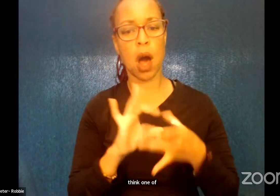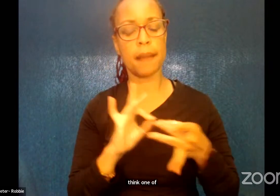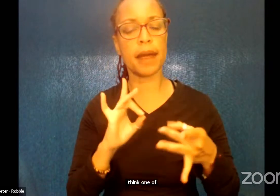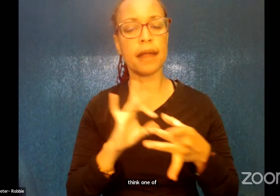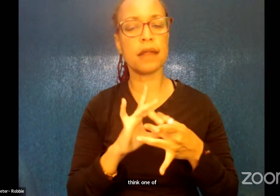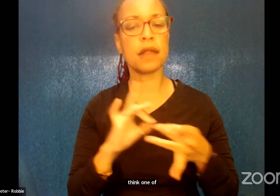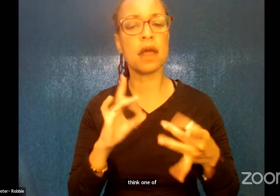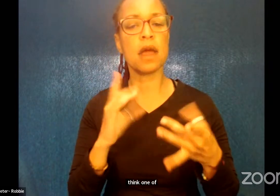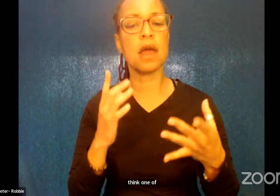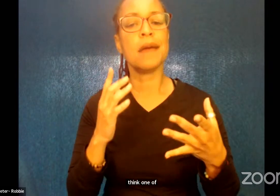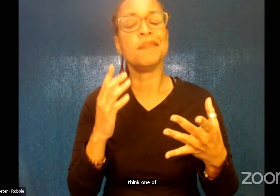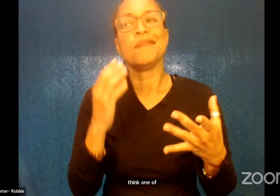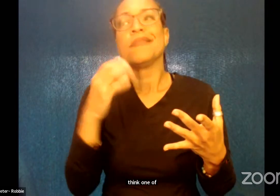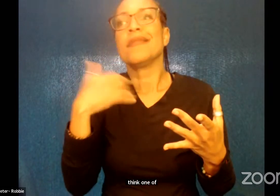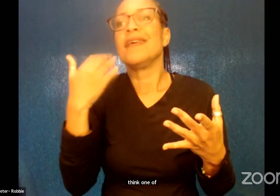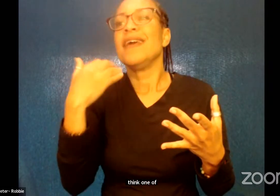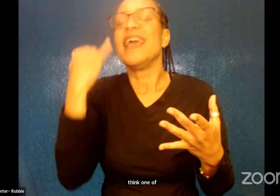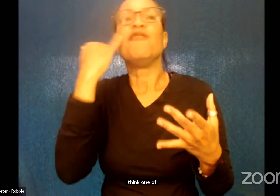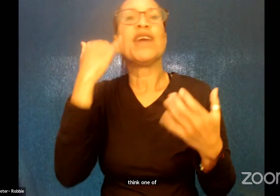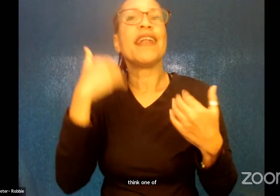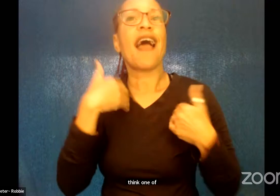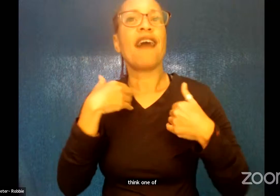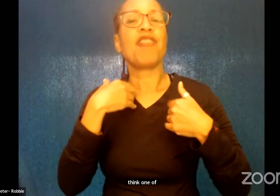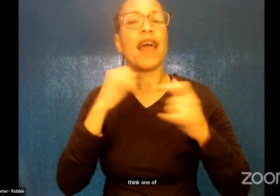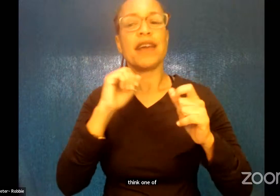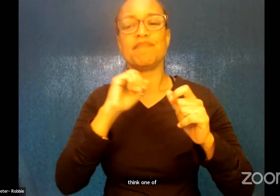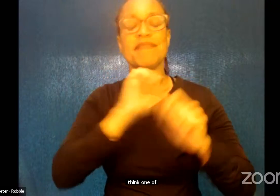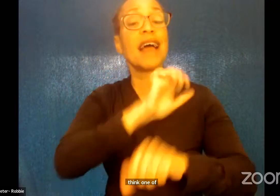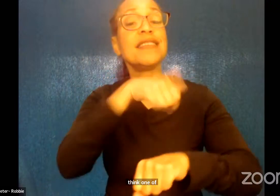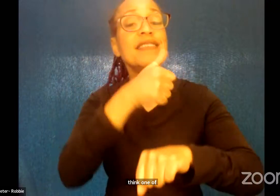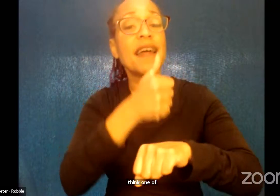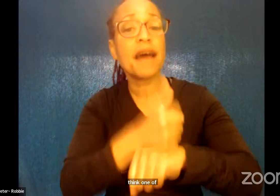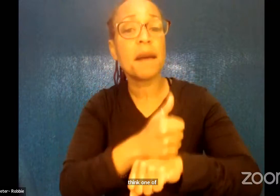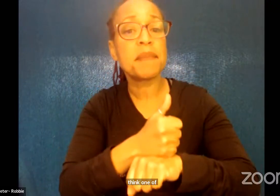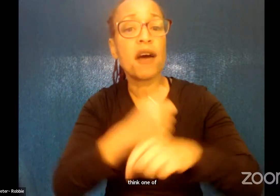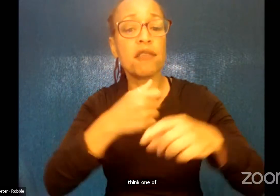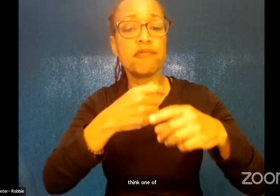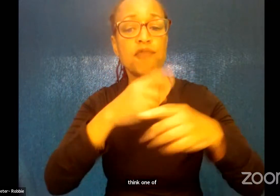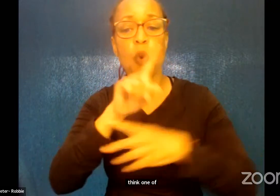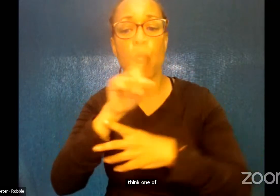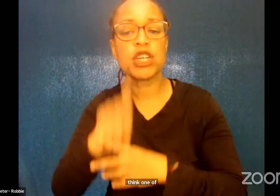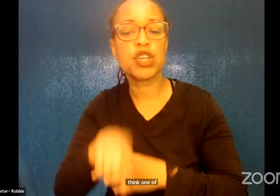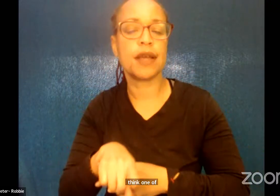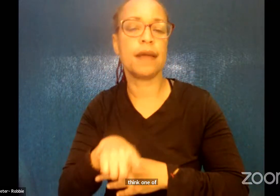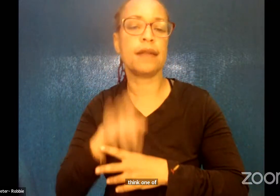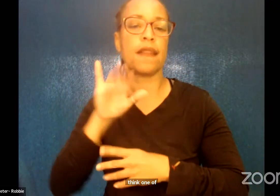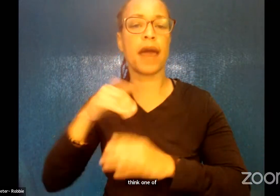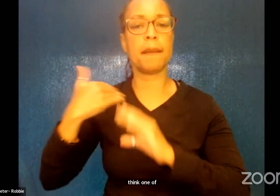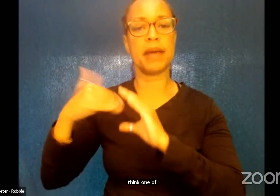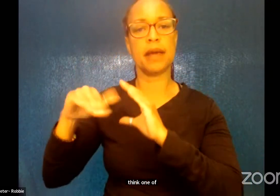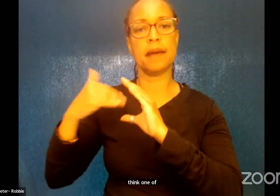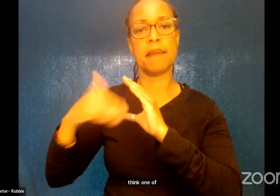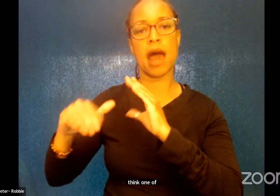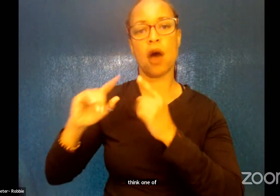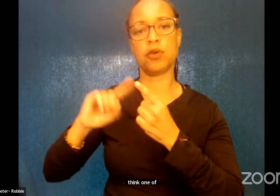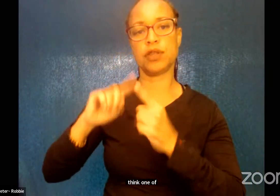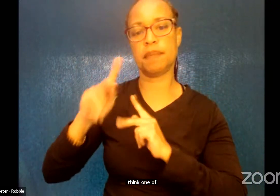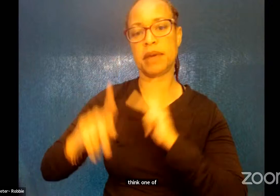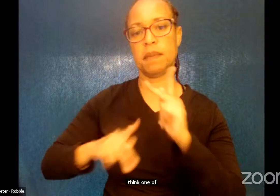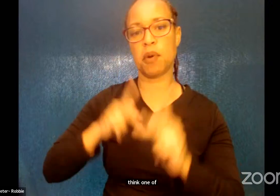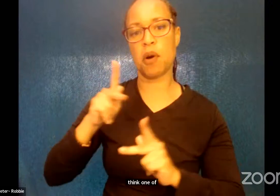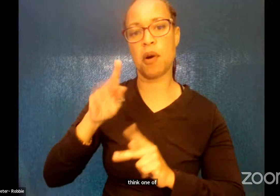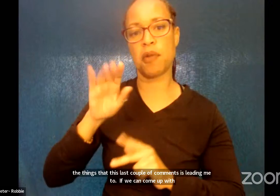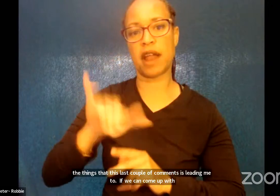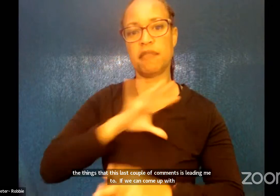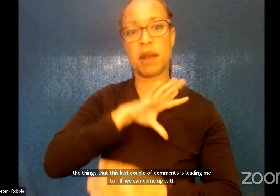can come up with a set of questions that can be emailed out to everybody who's been part of these meetings over the last 2